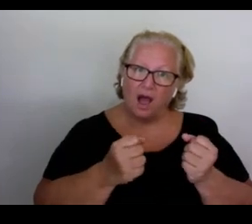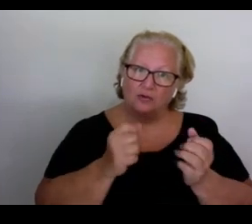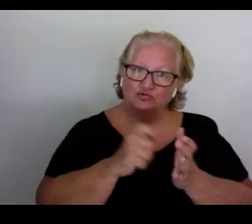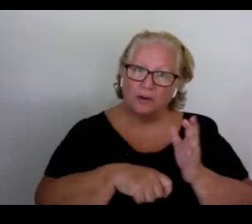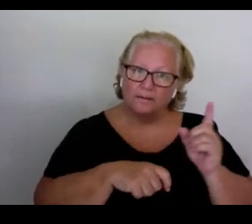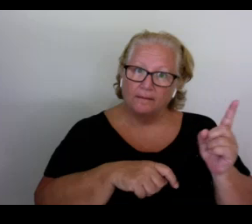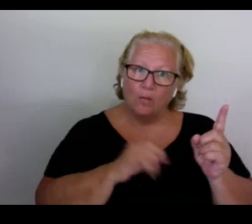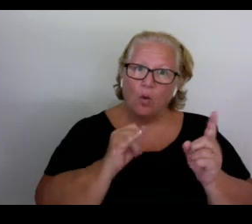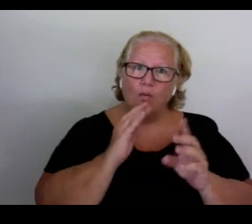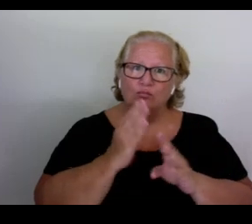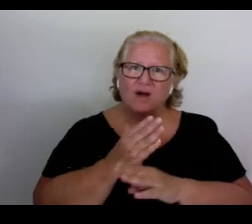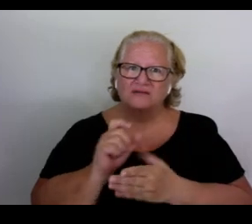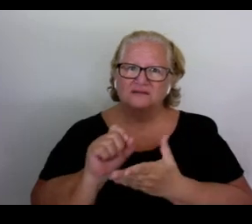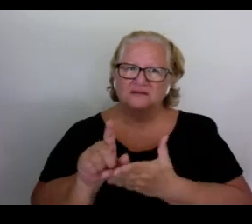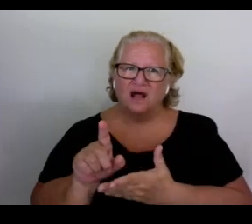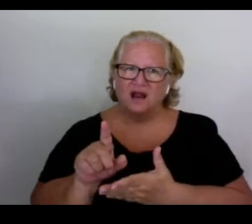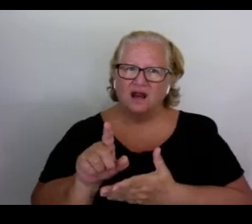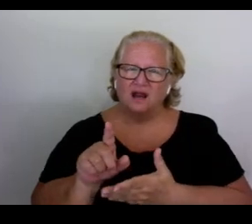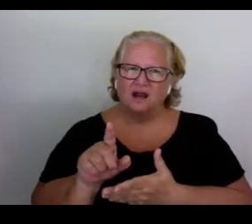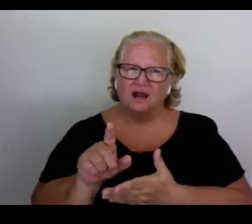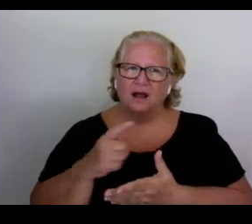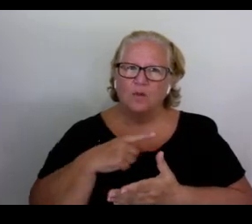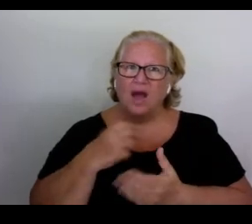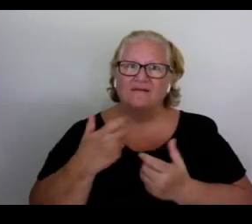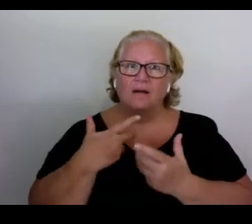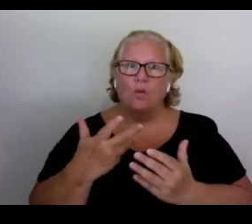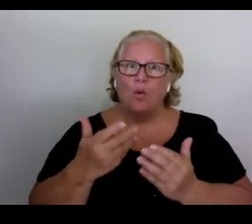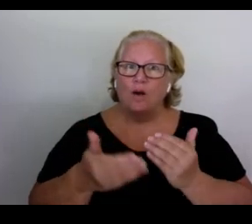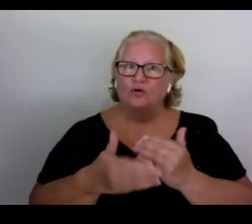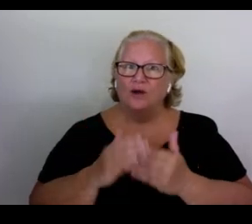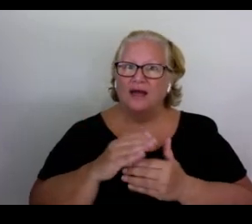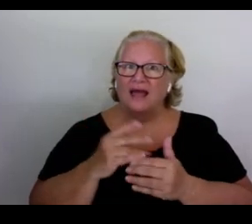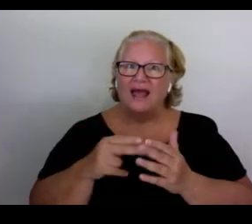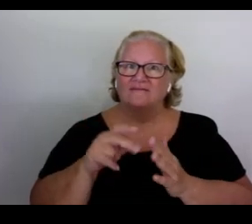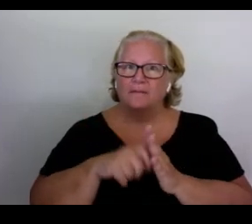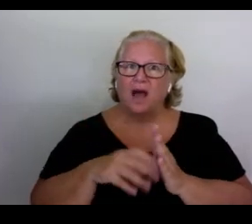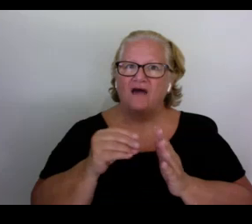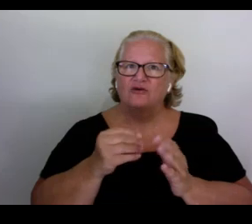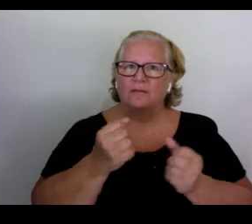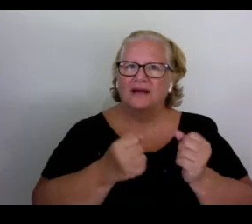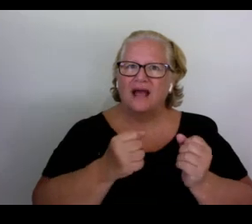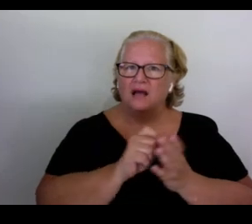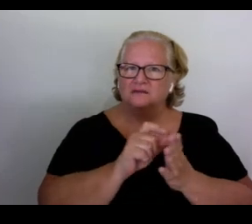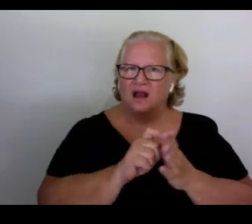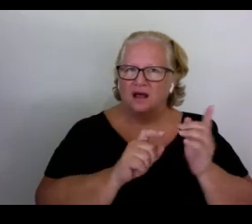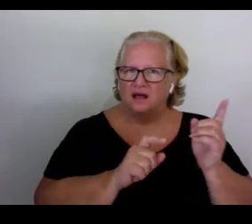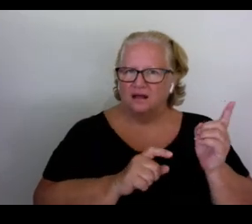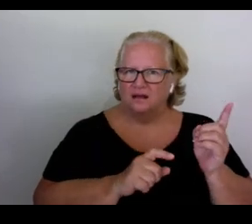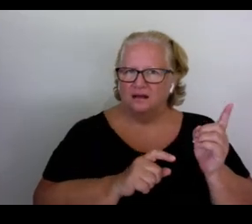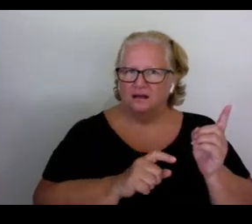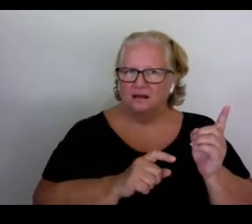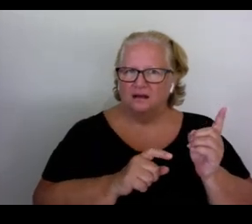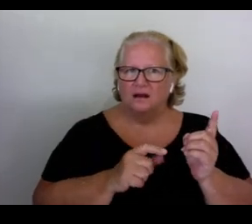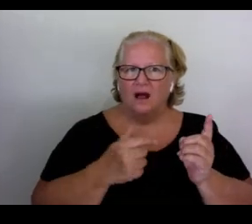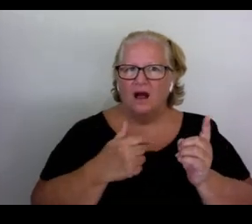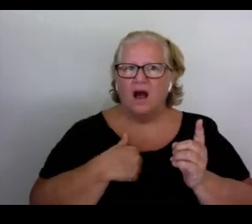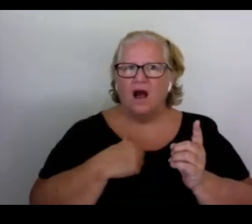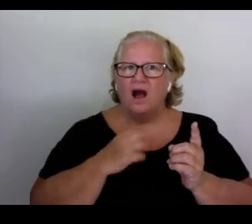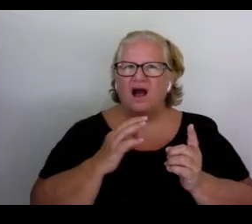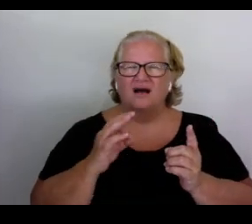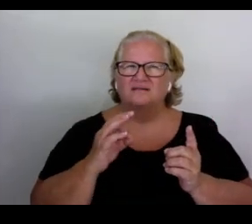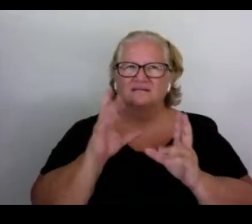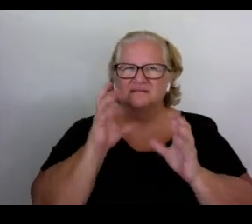private sale? Because there's way more protection if you bought it from a registered car yard. Okay. I'm not a fan, for example,